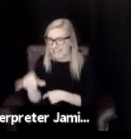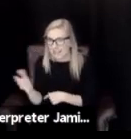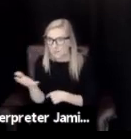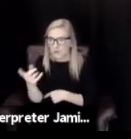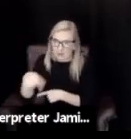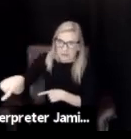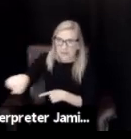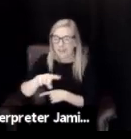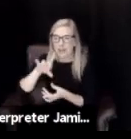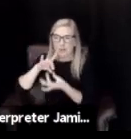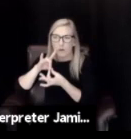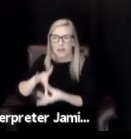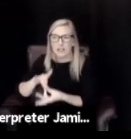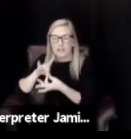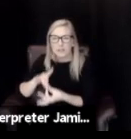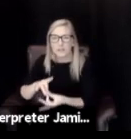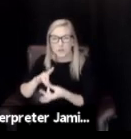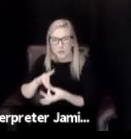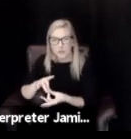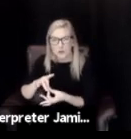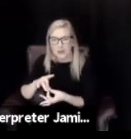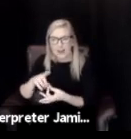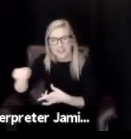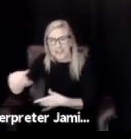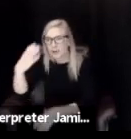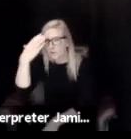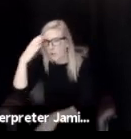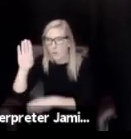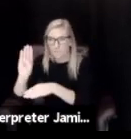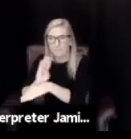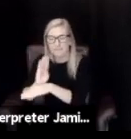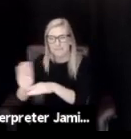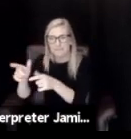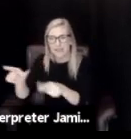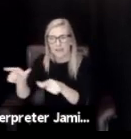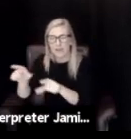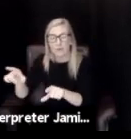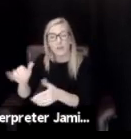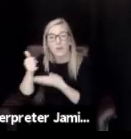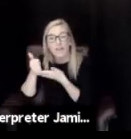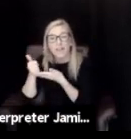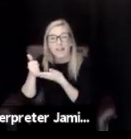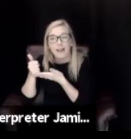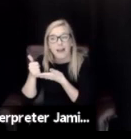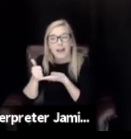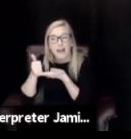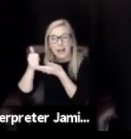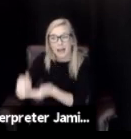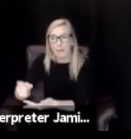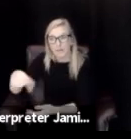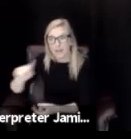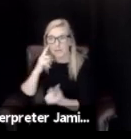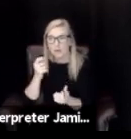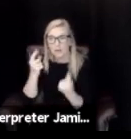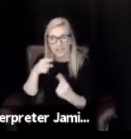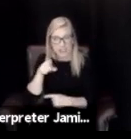relate to, and that's what's going to help them to see that you can engage